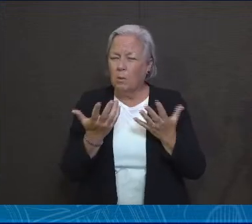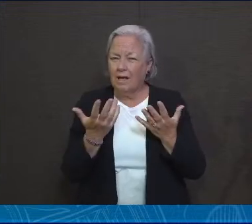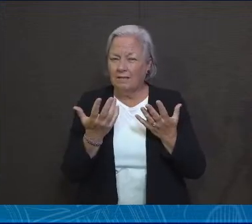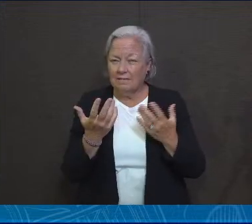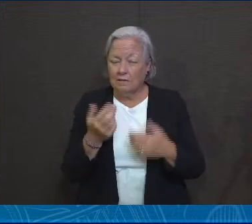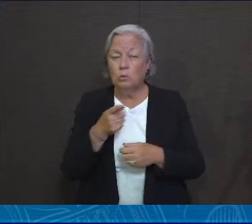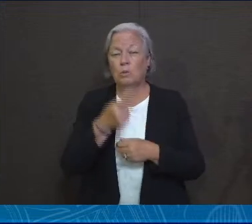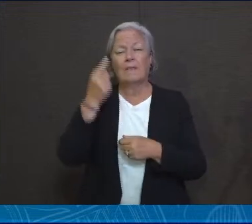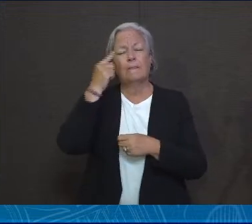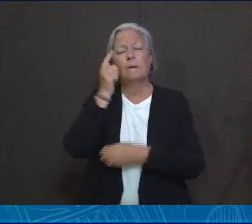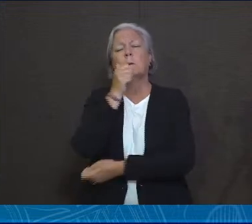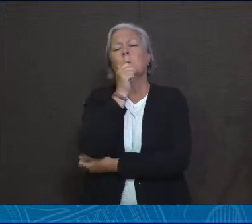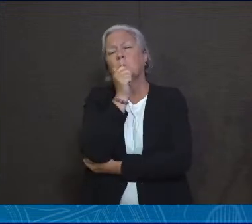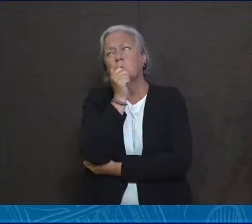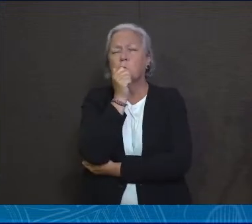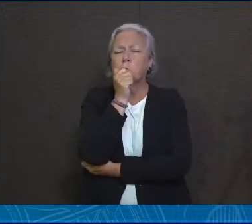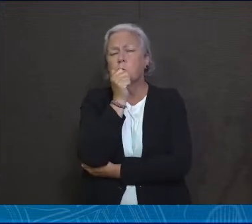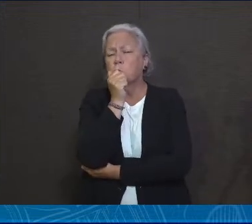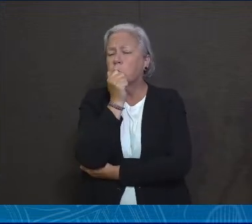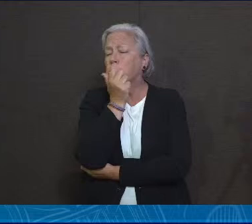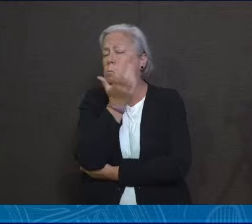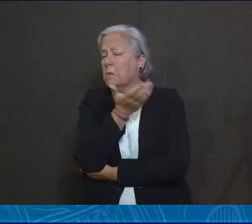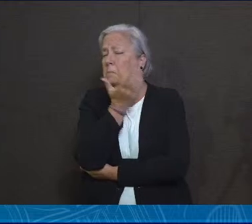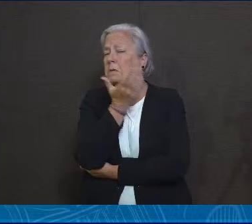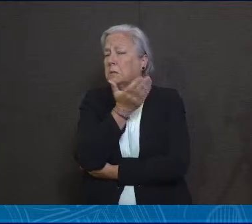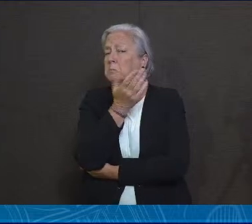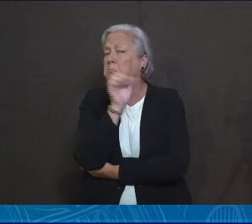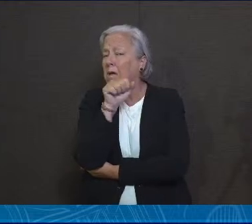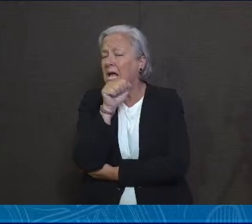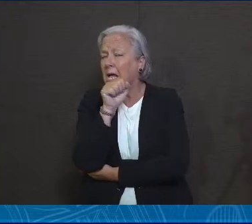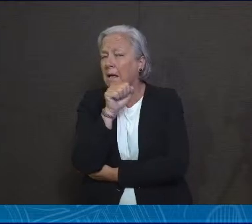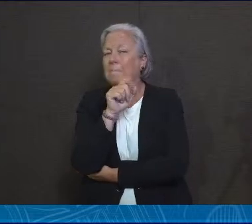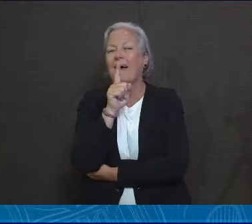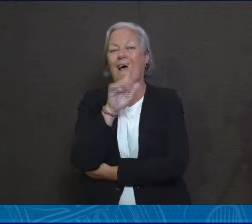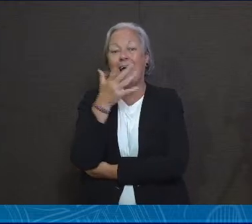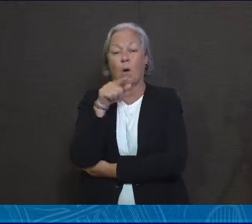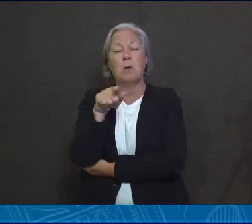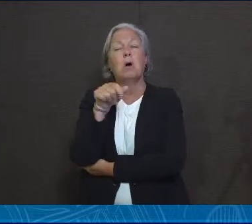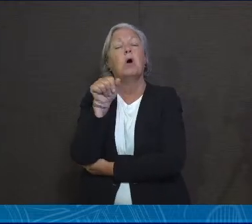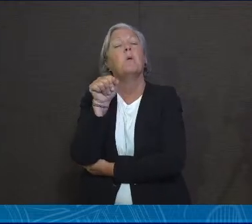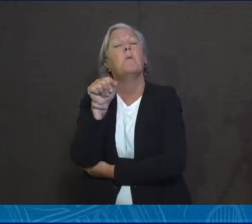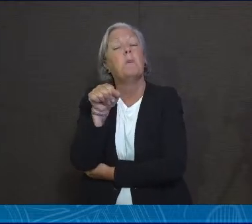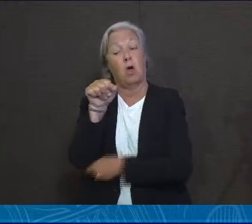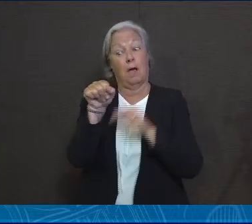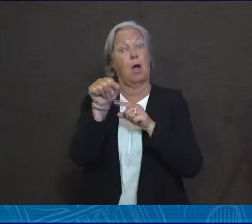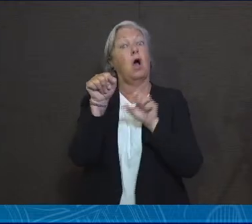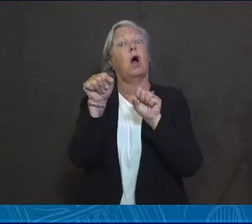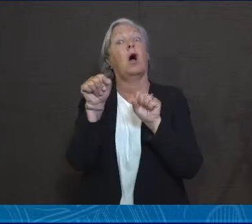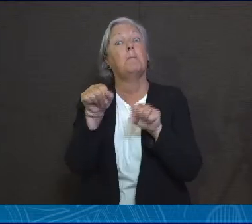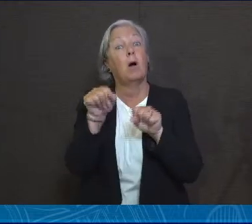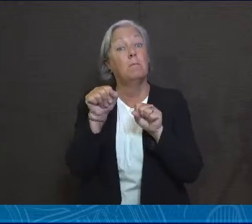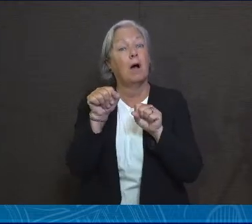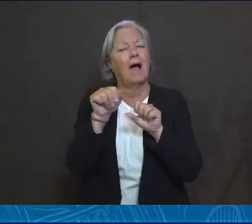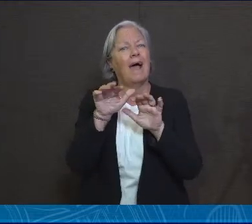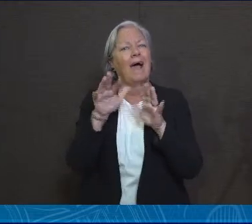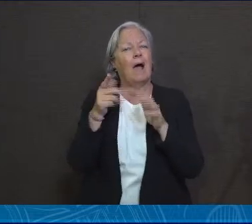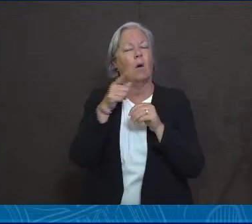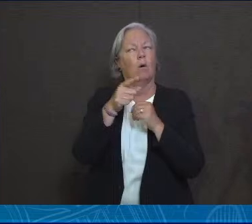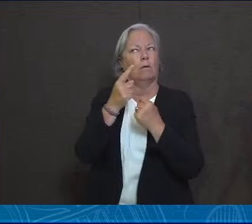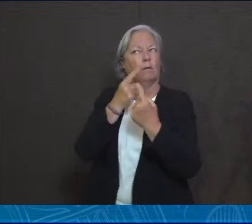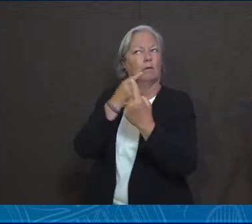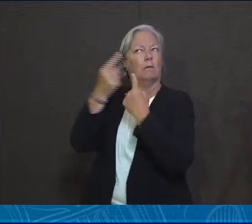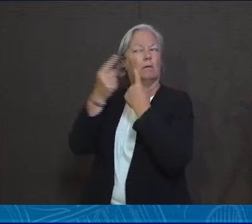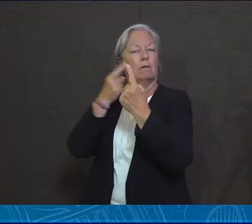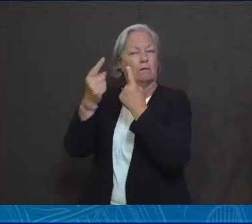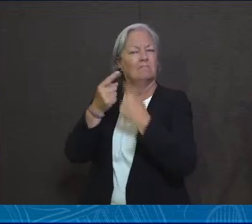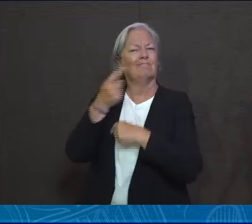probabilistic model can convince the political leaders? That's the big question. Thank you. I will stop here.